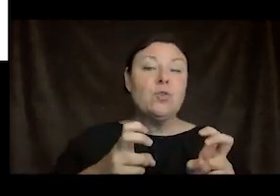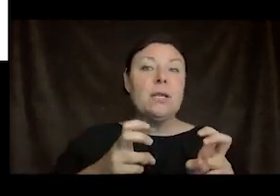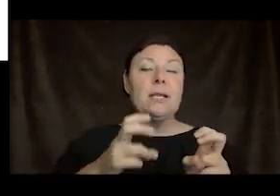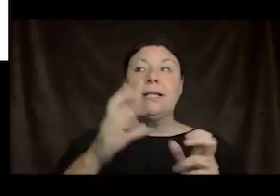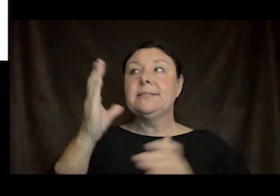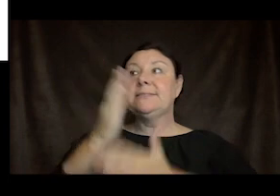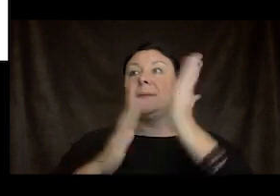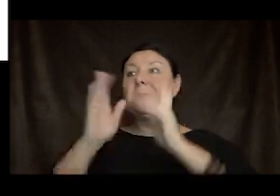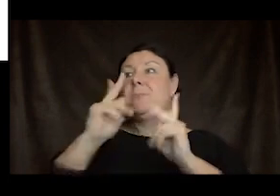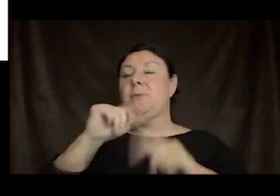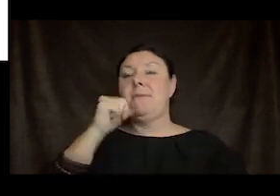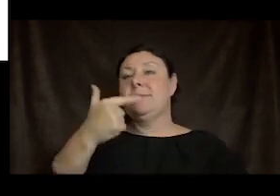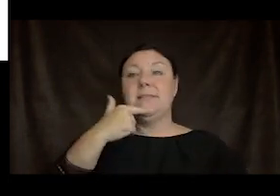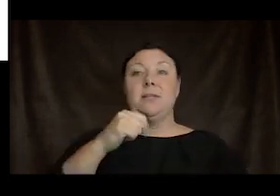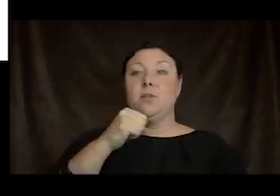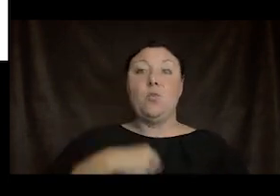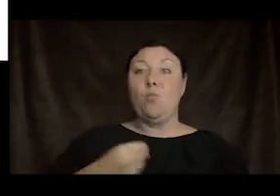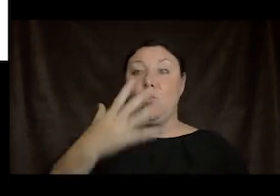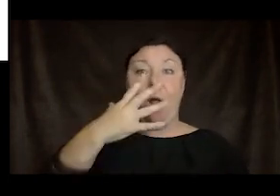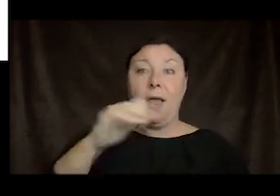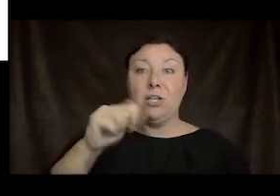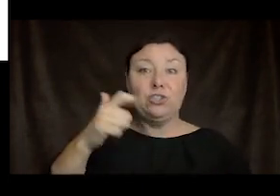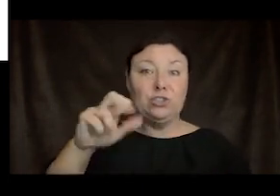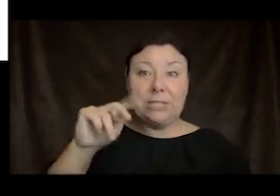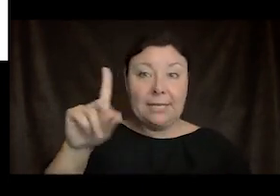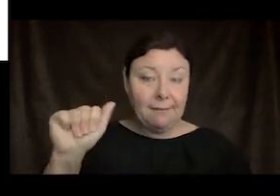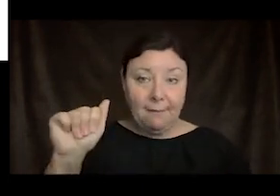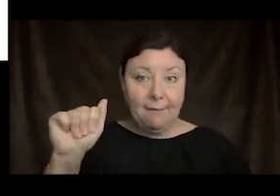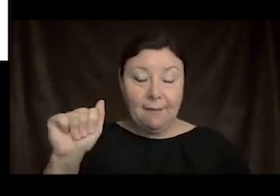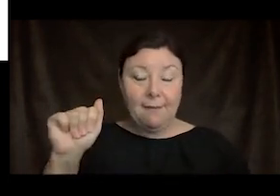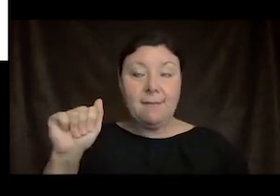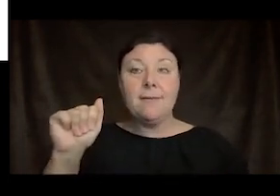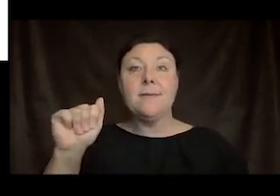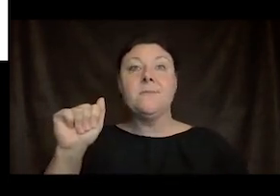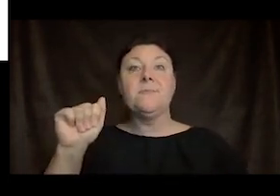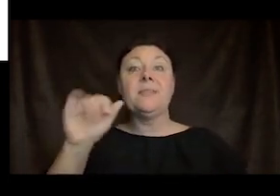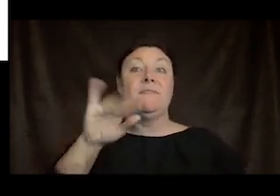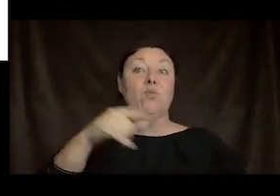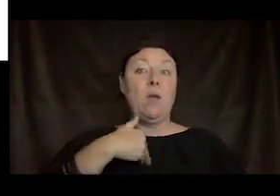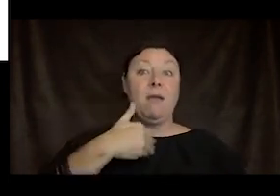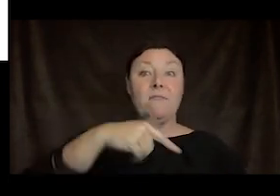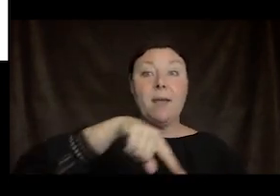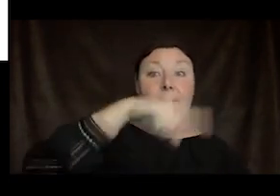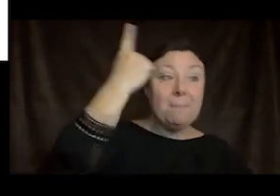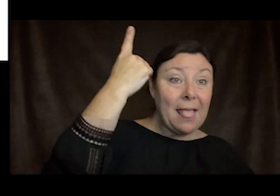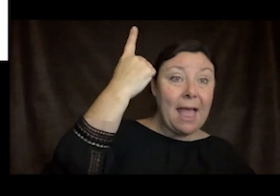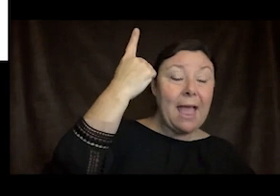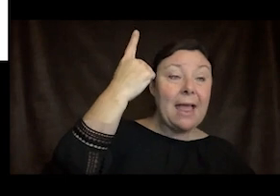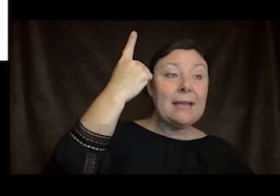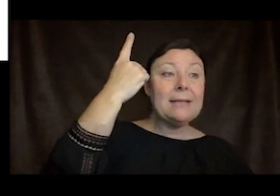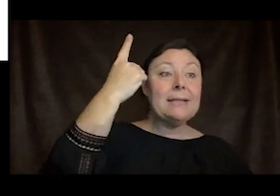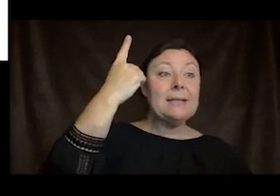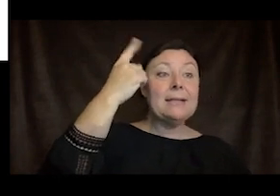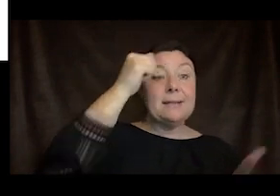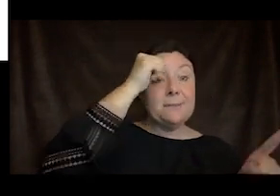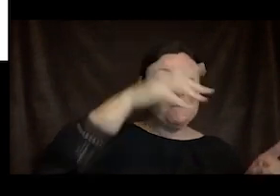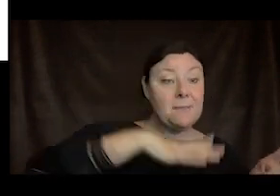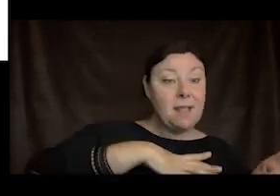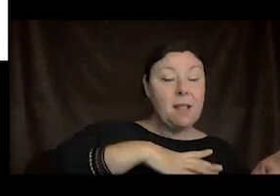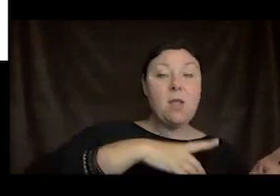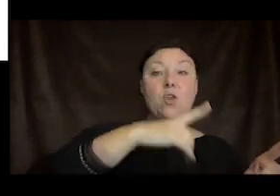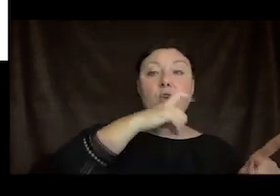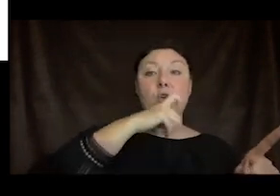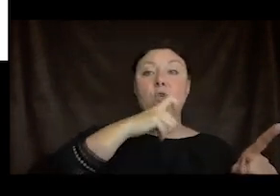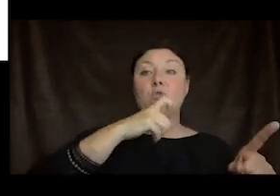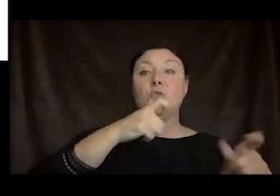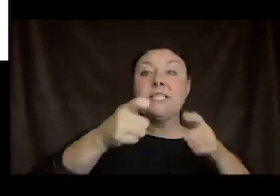that's a white agenda. But if you have a Black protagonist who's male, who is